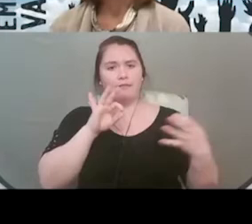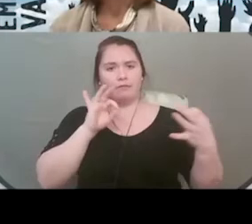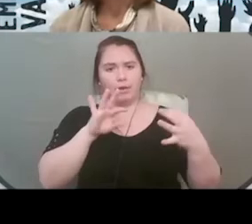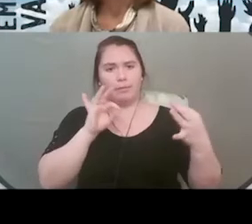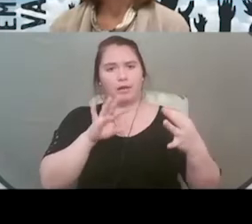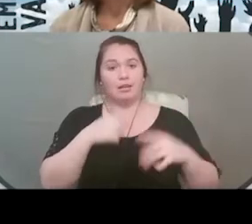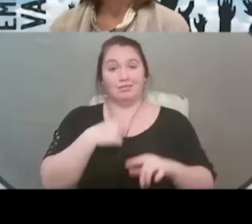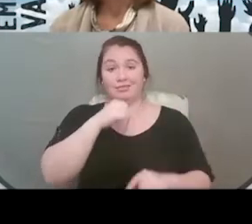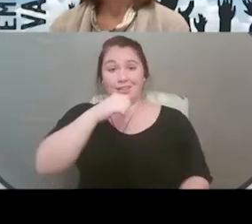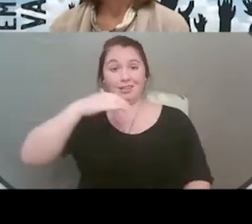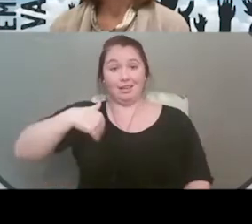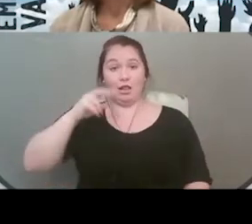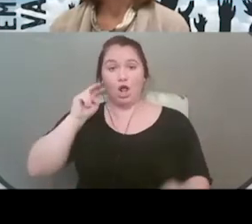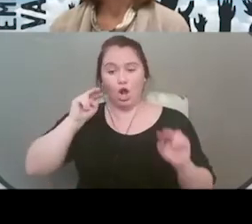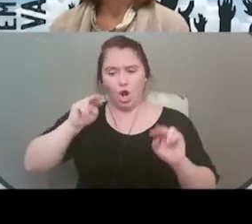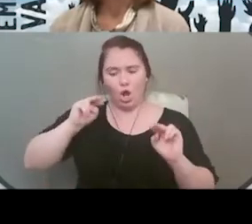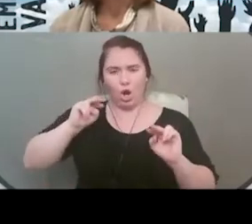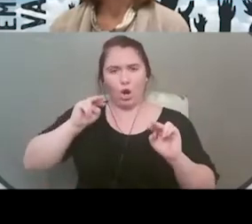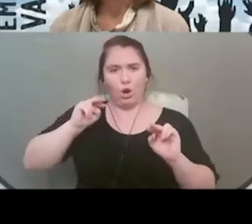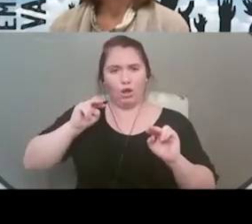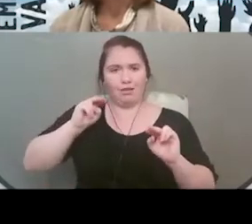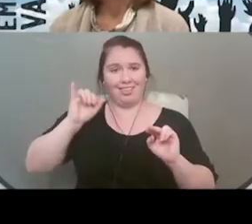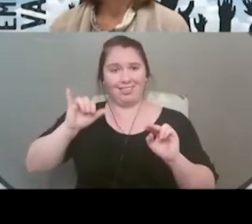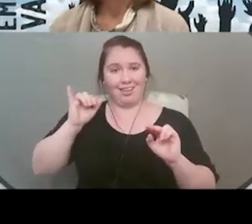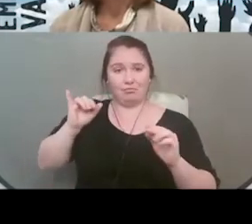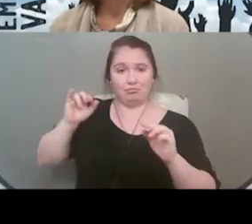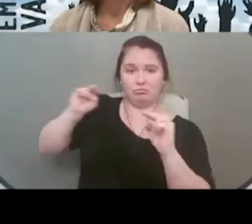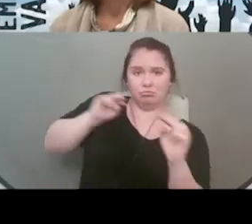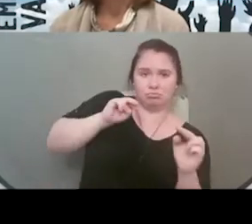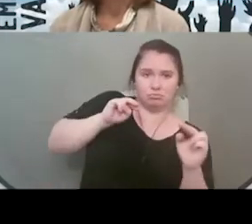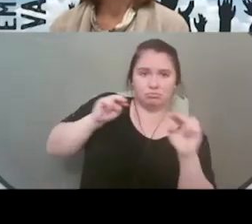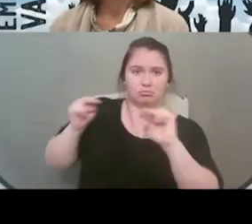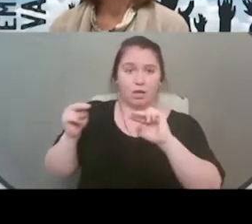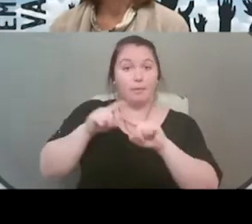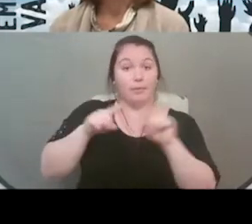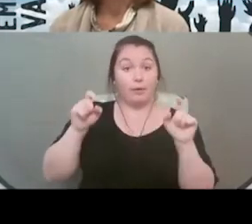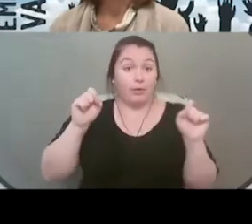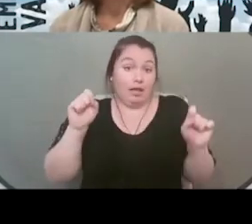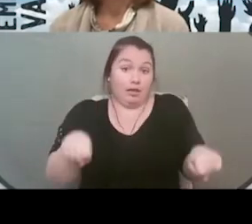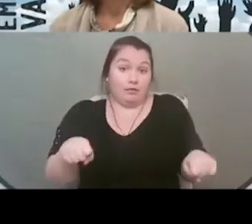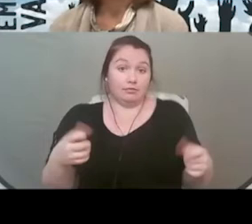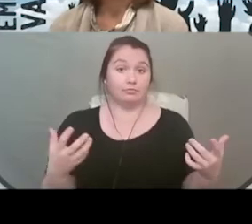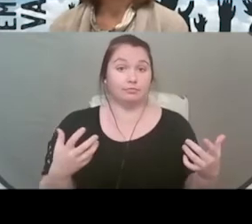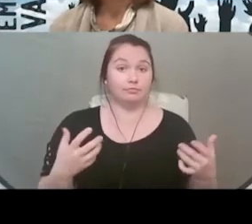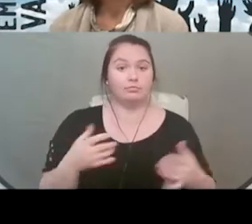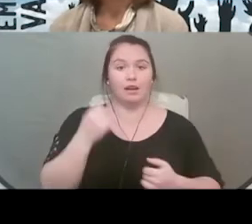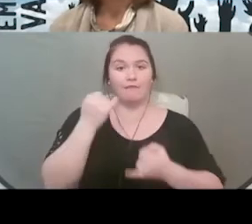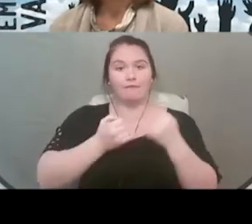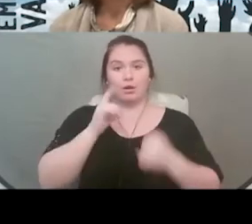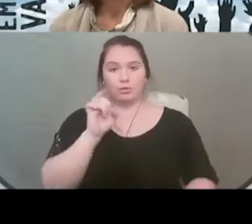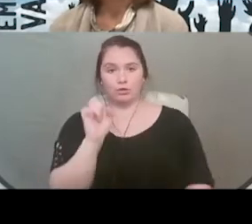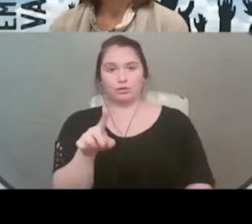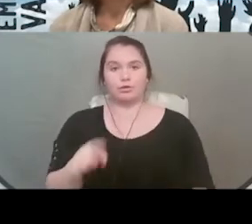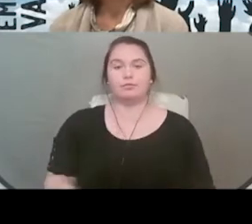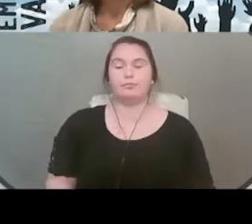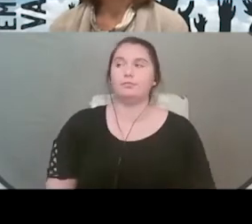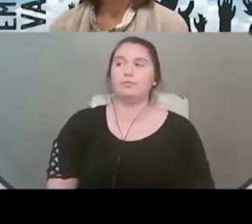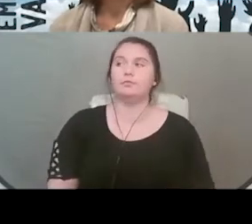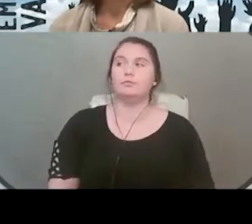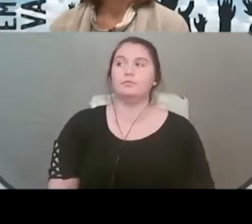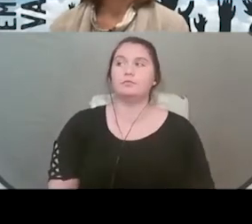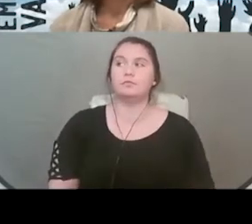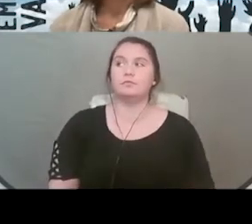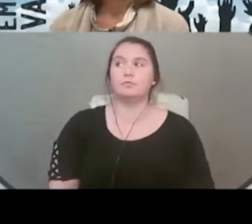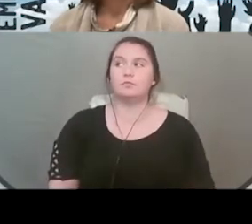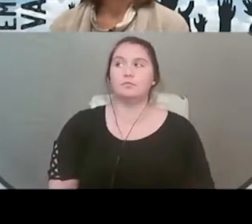haven't looked at it from that angle, but we can. And then final question, why was the decision not to build a